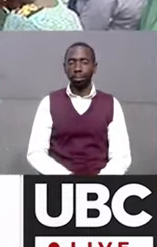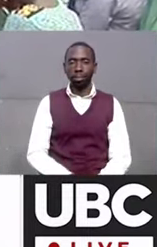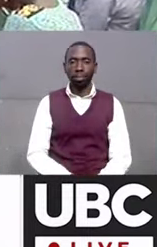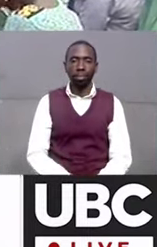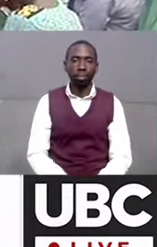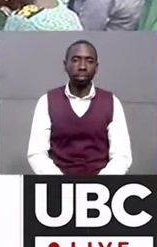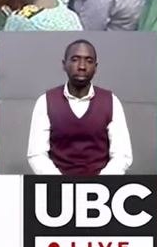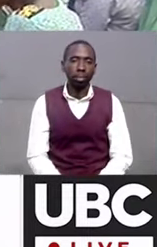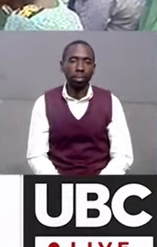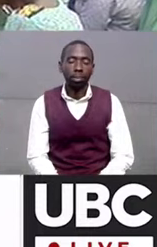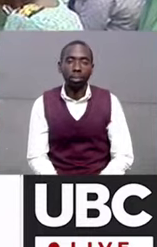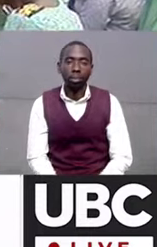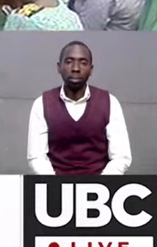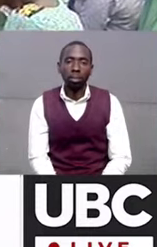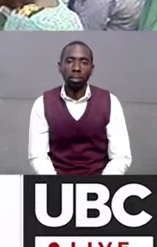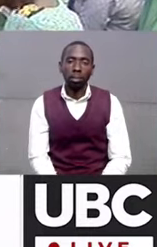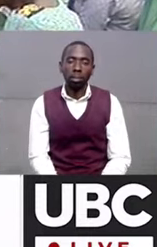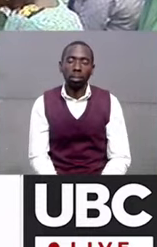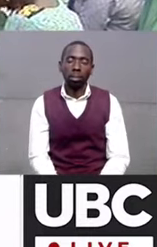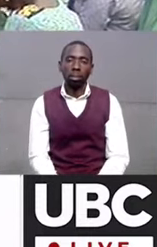Kampala City.